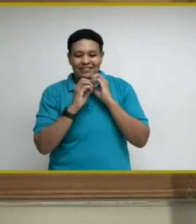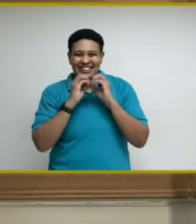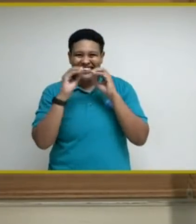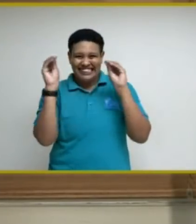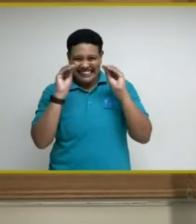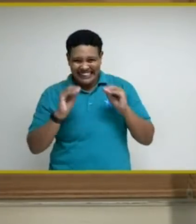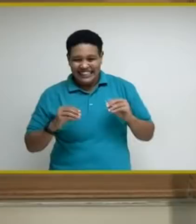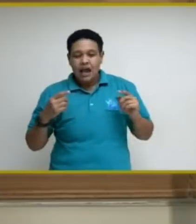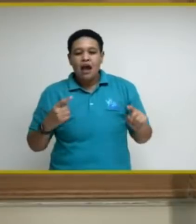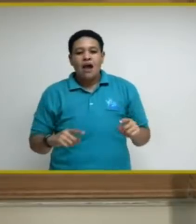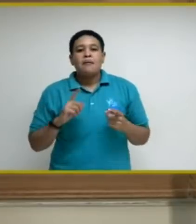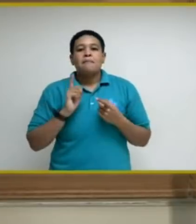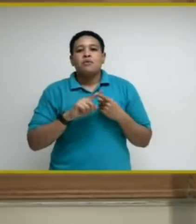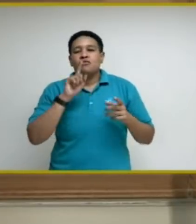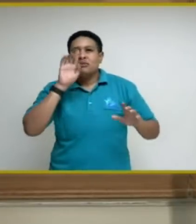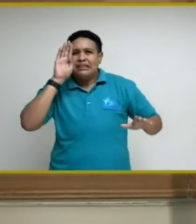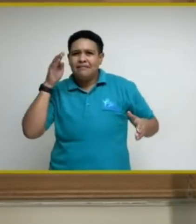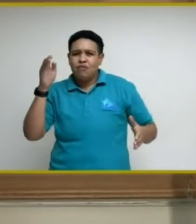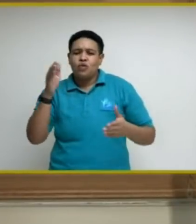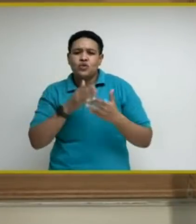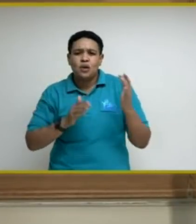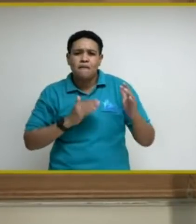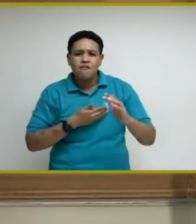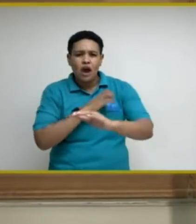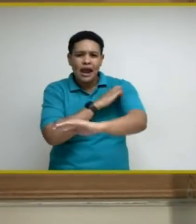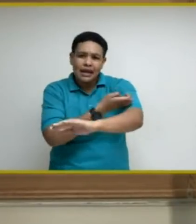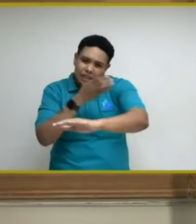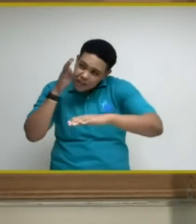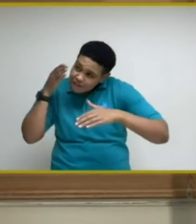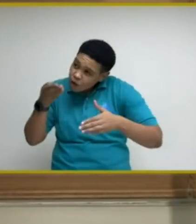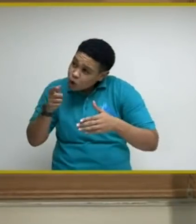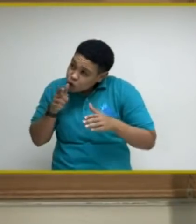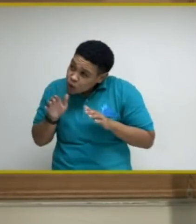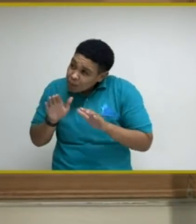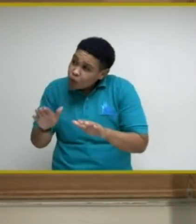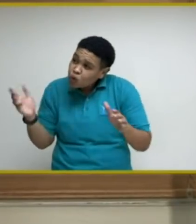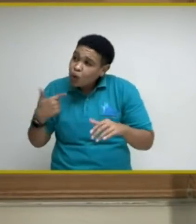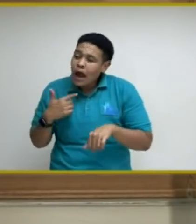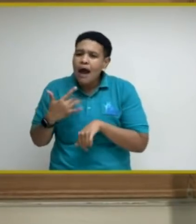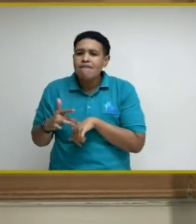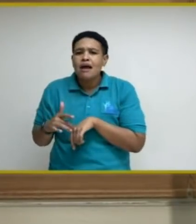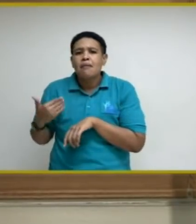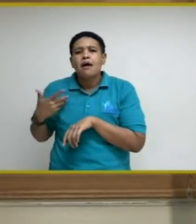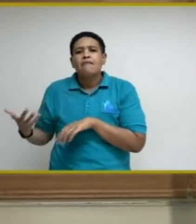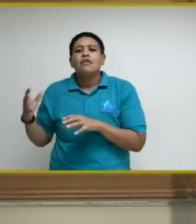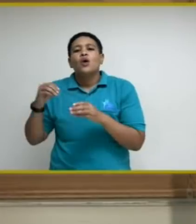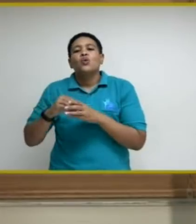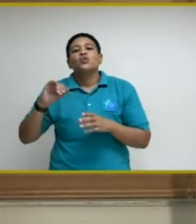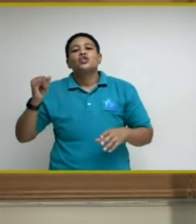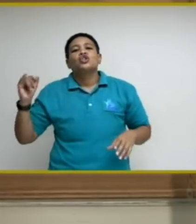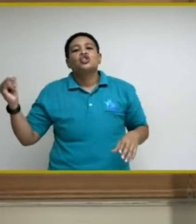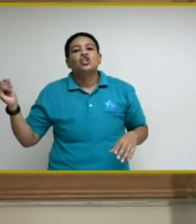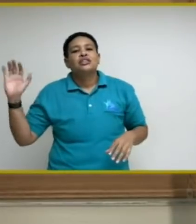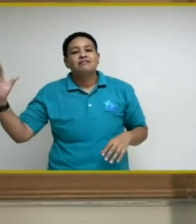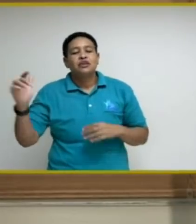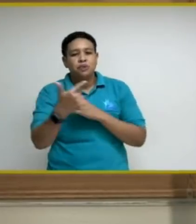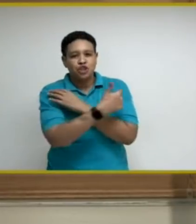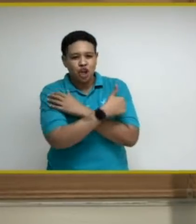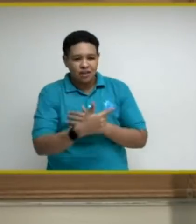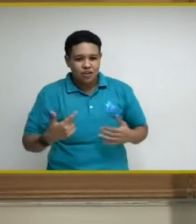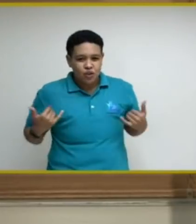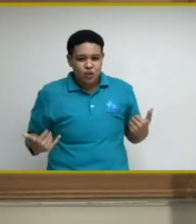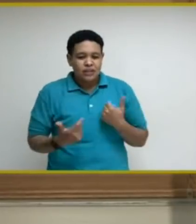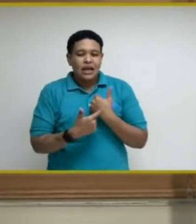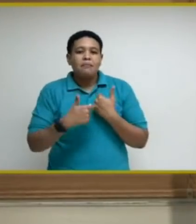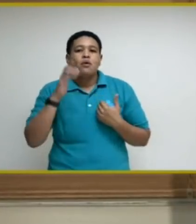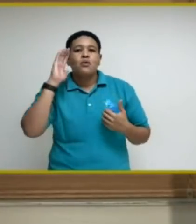and redirect some of our energies to pushing what we have available, including the Johnson & Johnson. Okay, so at this time